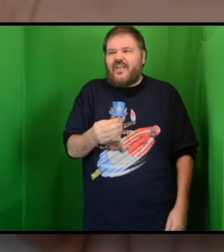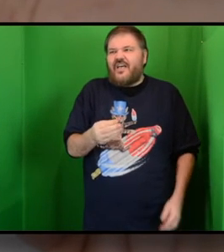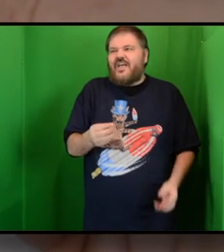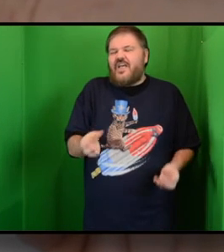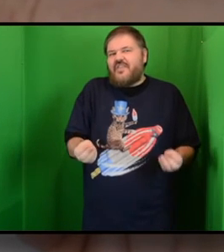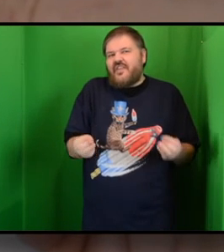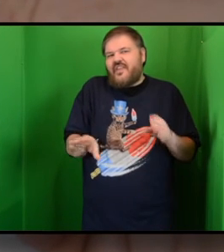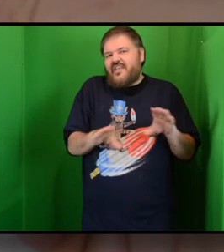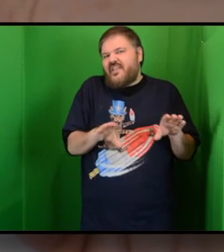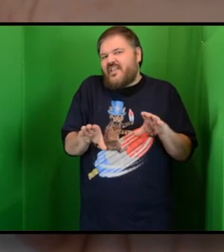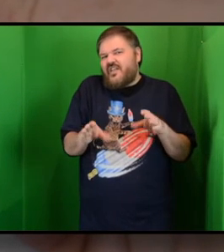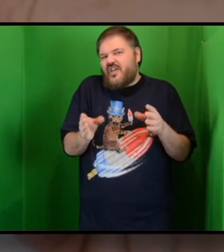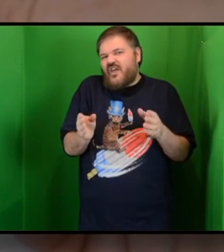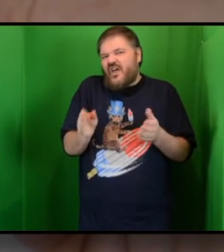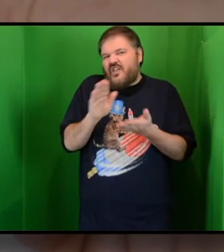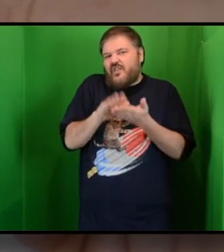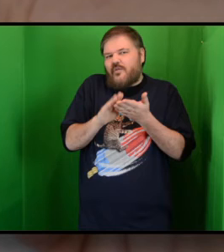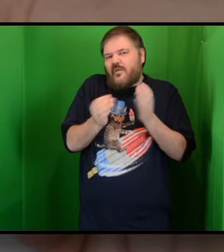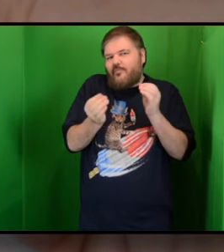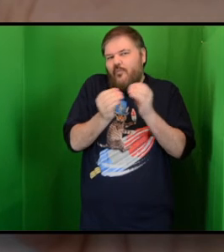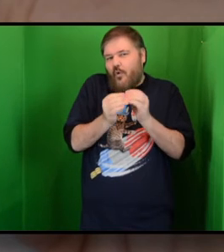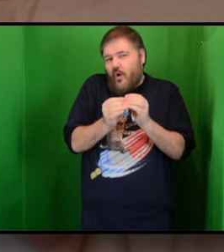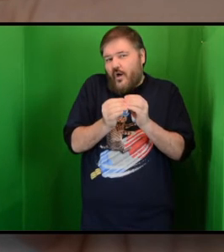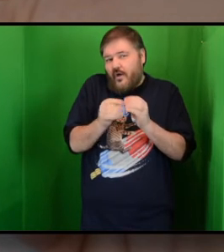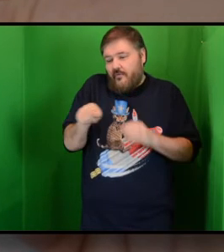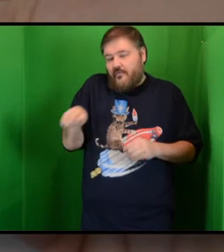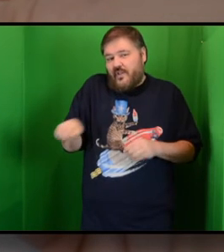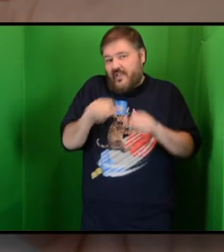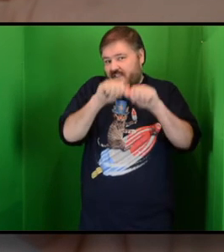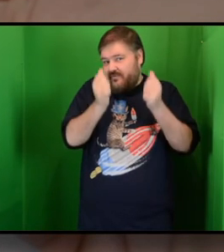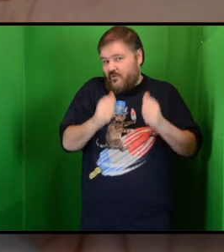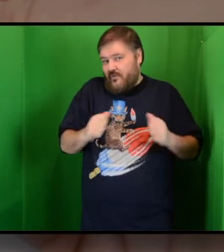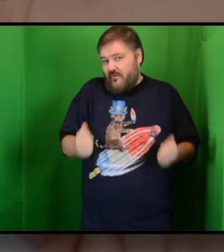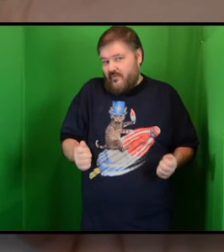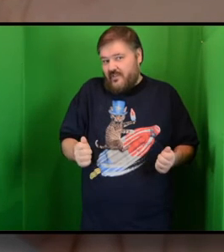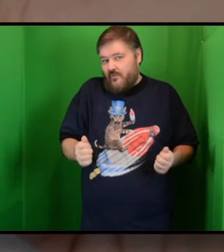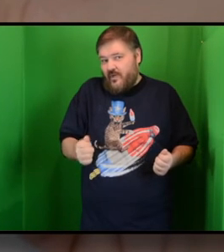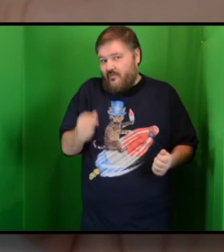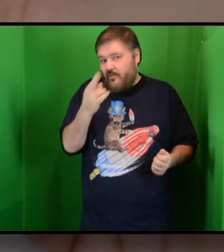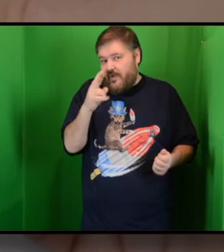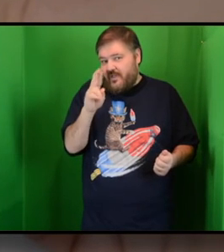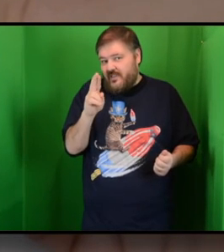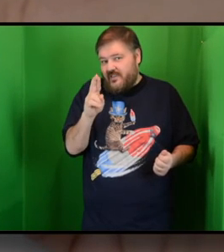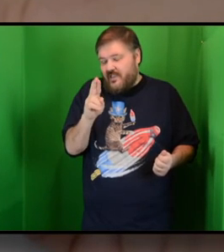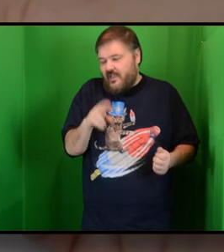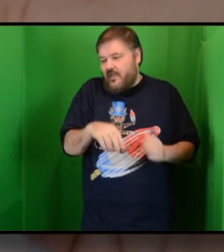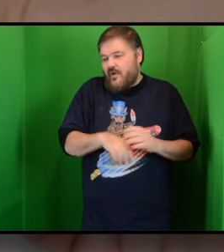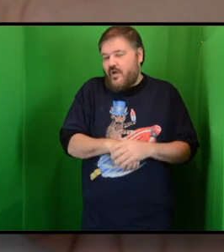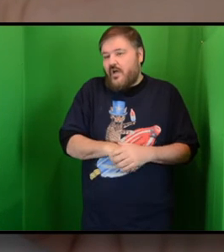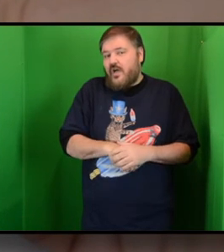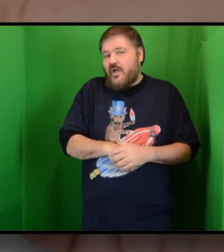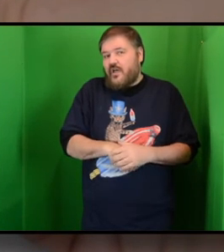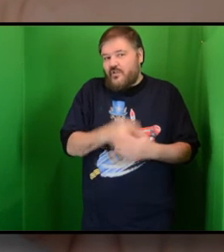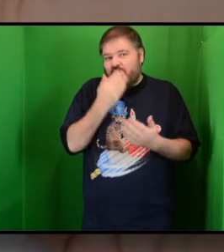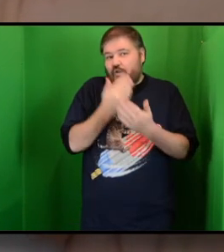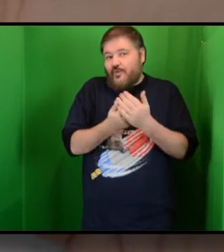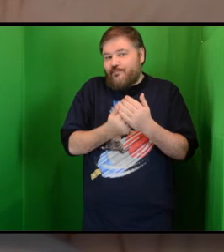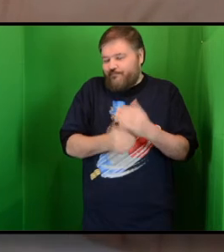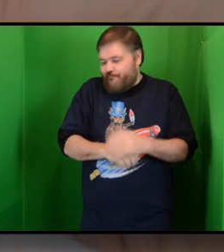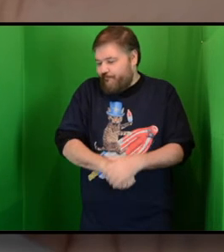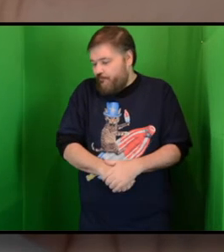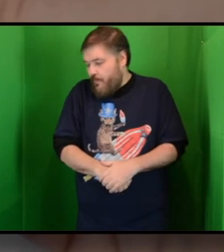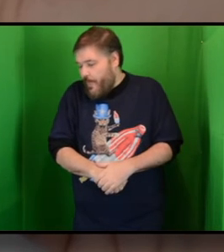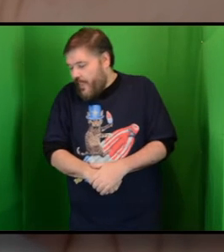him guns. And they didn't. They took the extra mile, and they made these beautiful swords. So I would